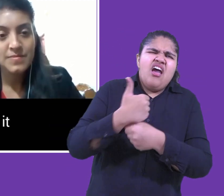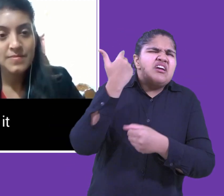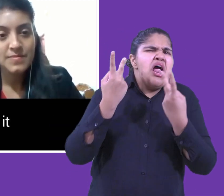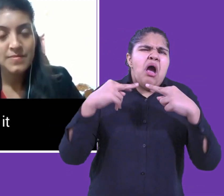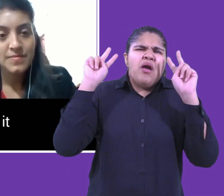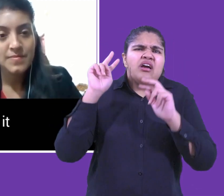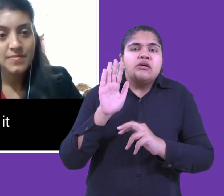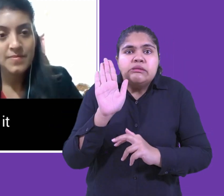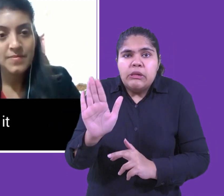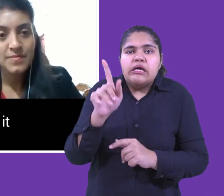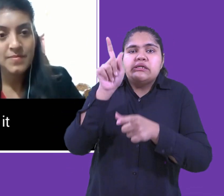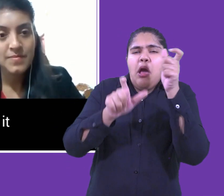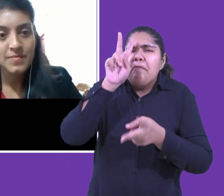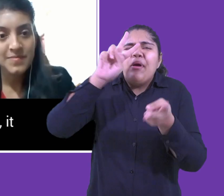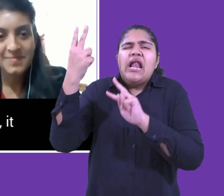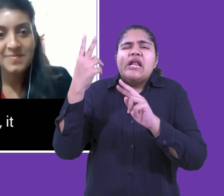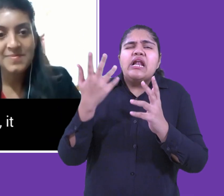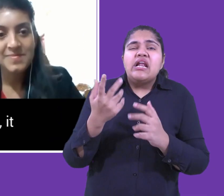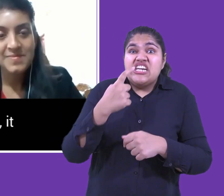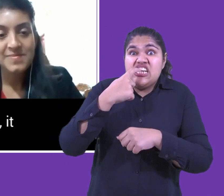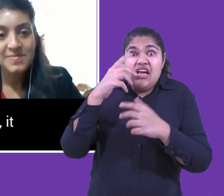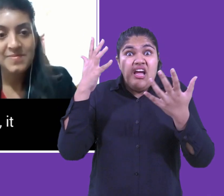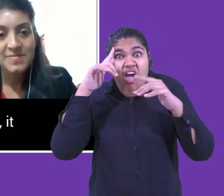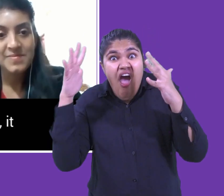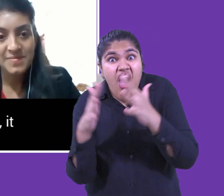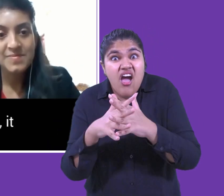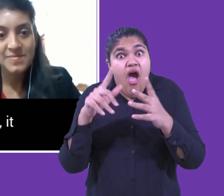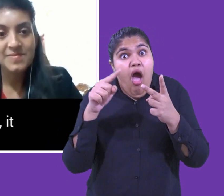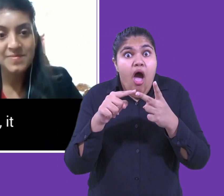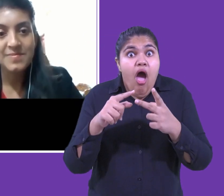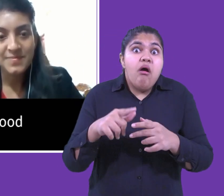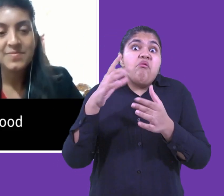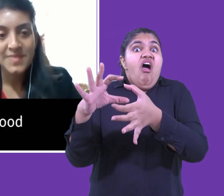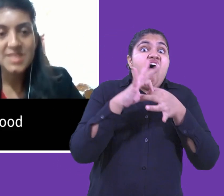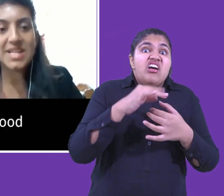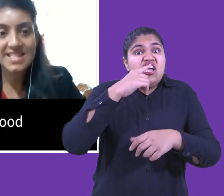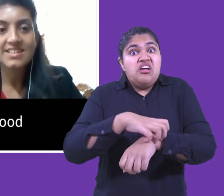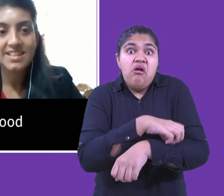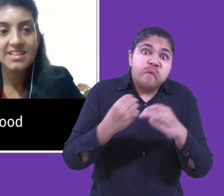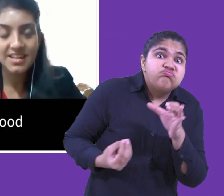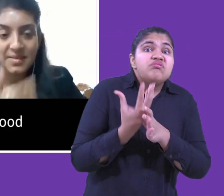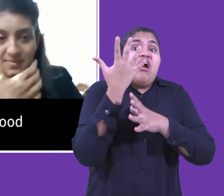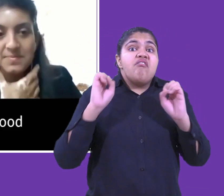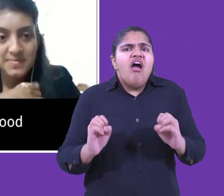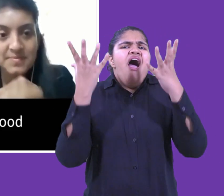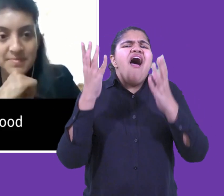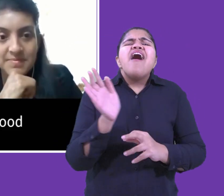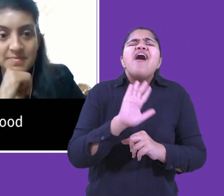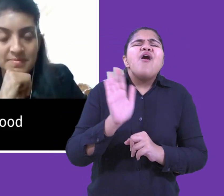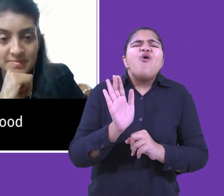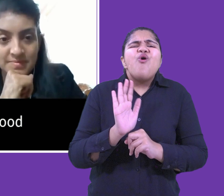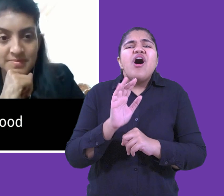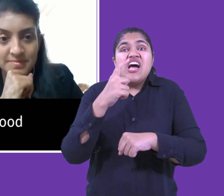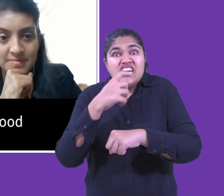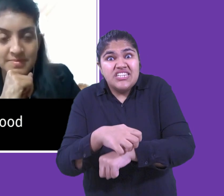about that. Stress causes vitiligo. It never causes the vitiligo, but it take it forward. Rather, it aggravates the problem. Spreads it. So good